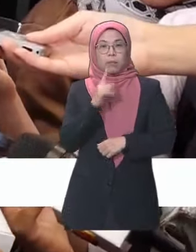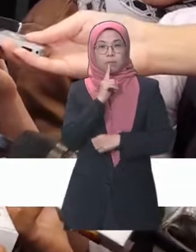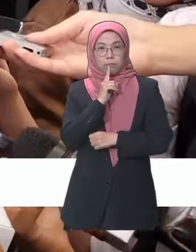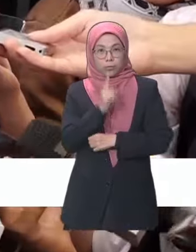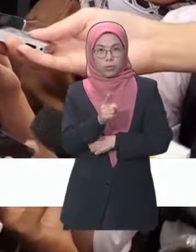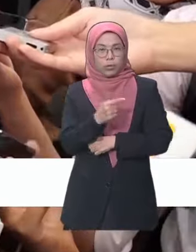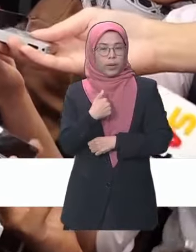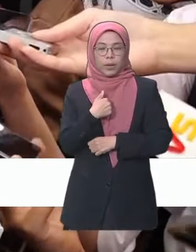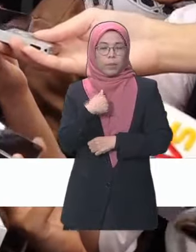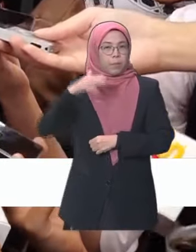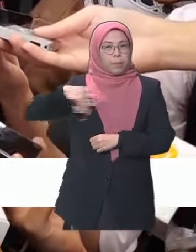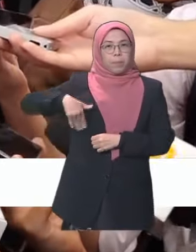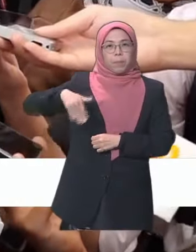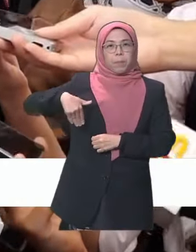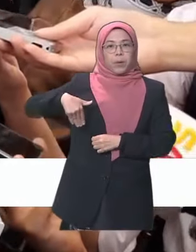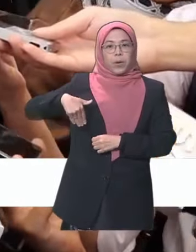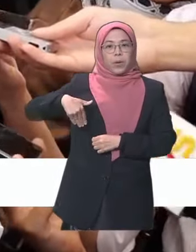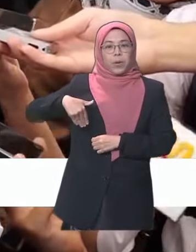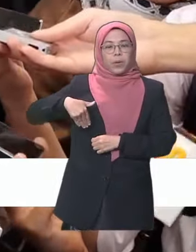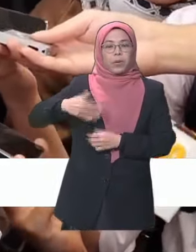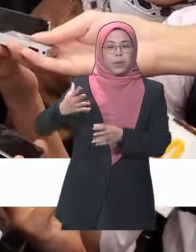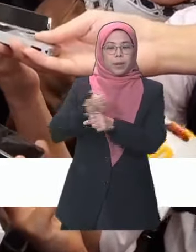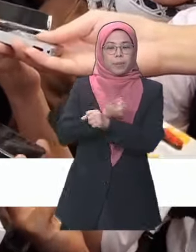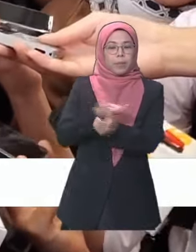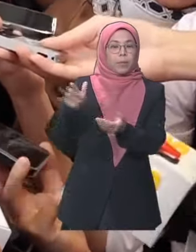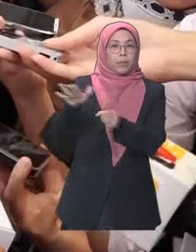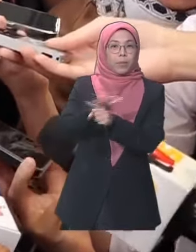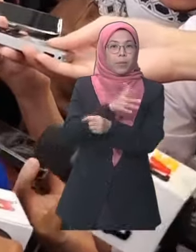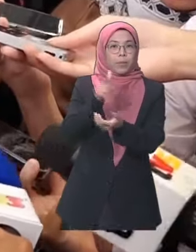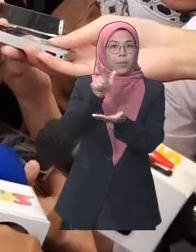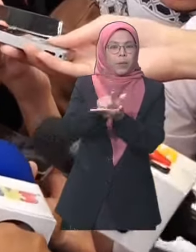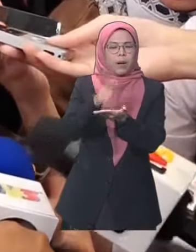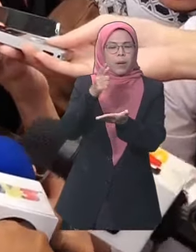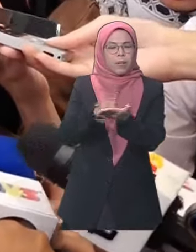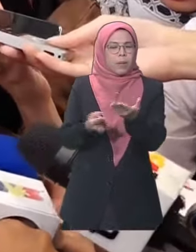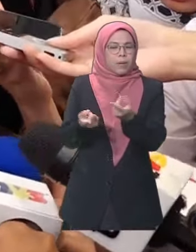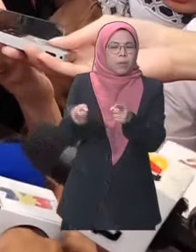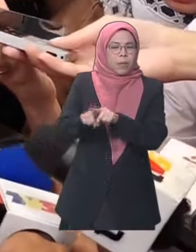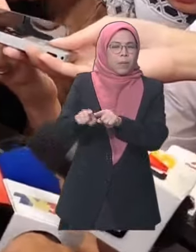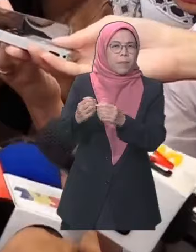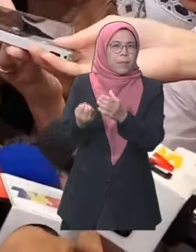I have not yet gotten a full report about what exactly happened.